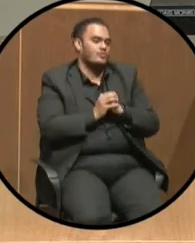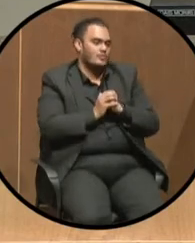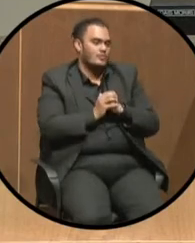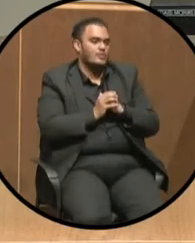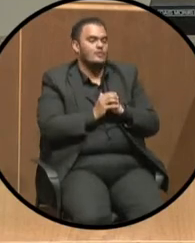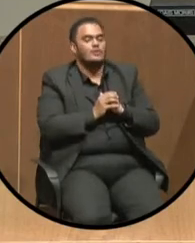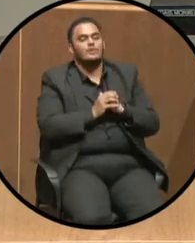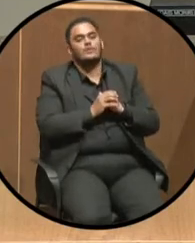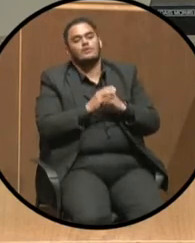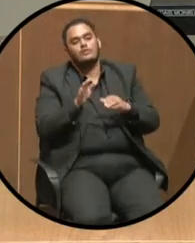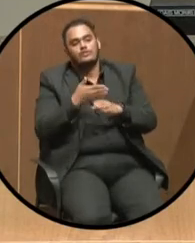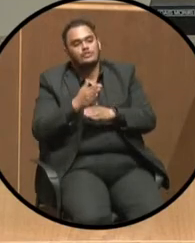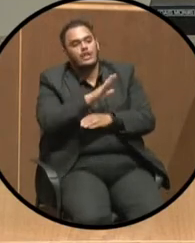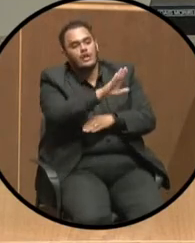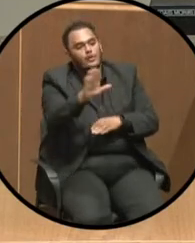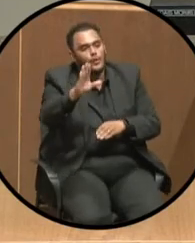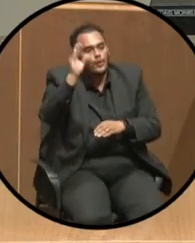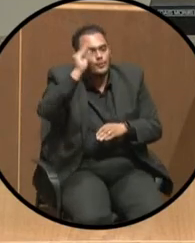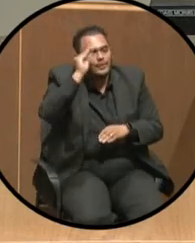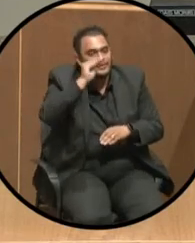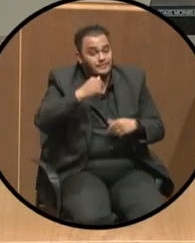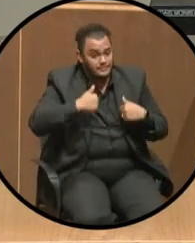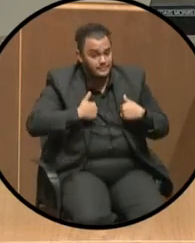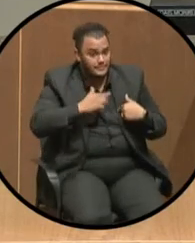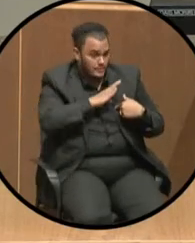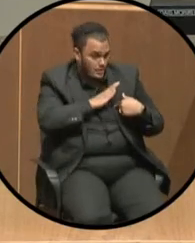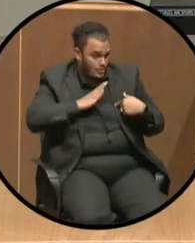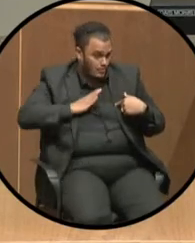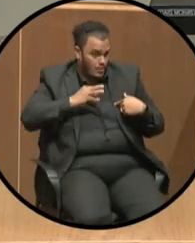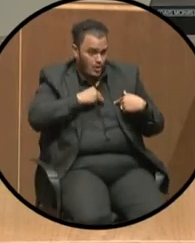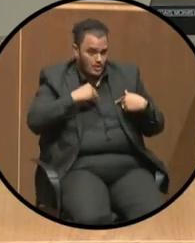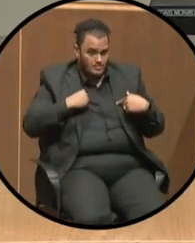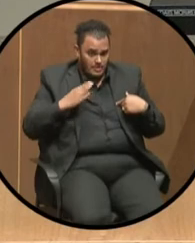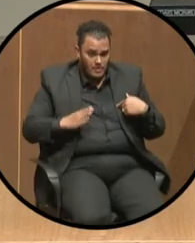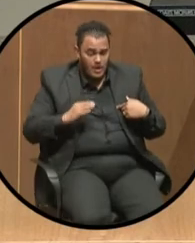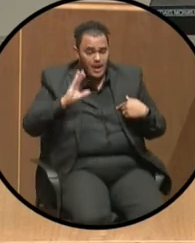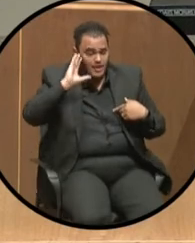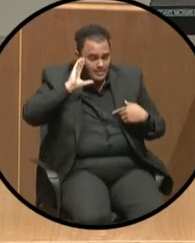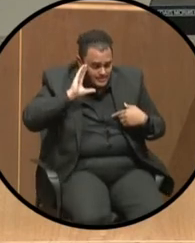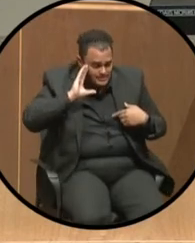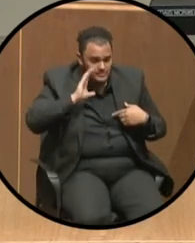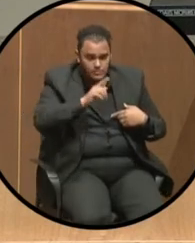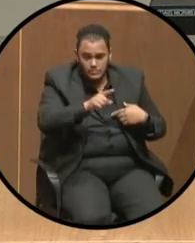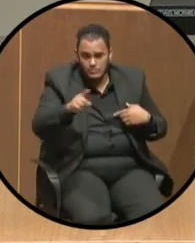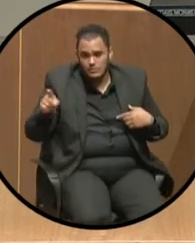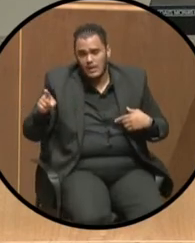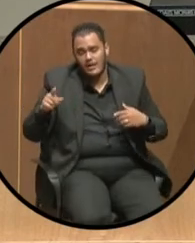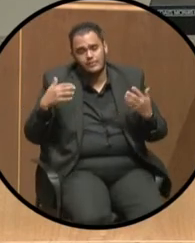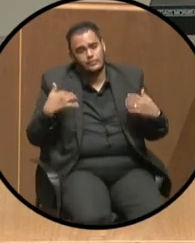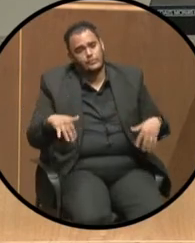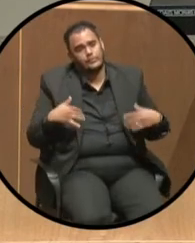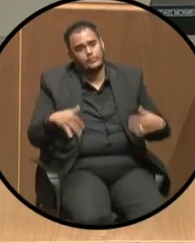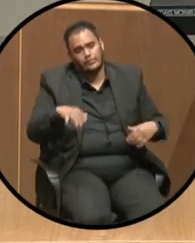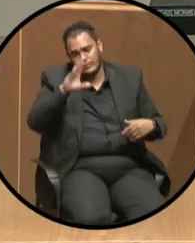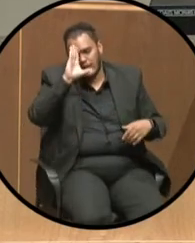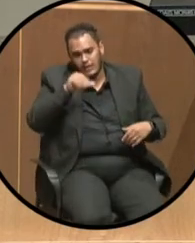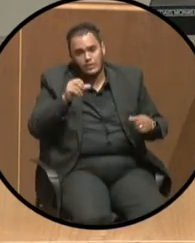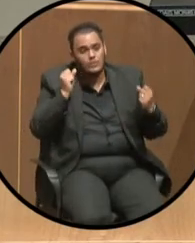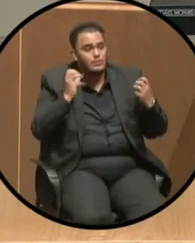want you to know that as a board member, I listen wholeheartedly to everyone. I know that many are